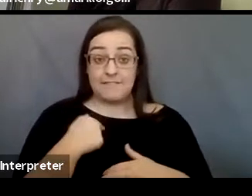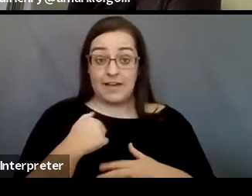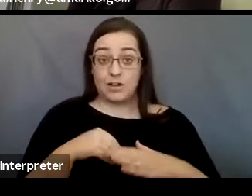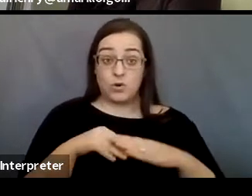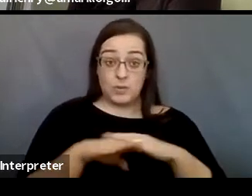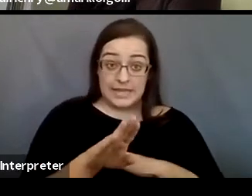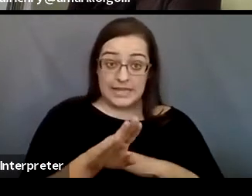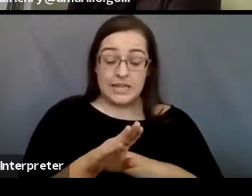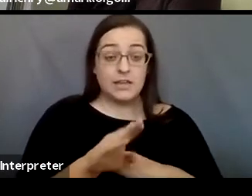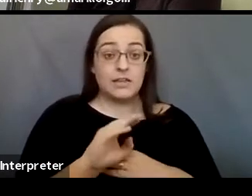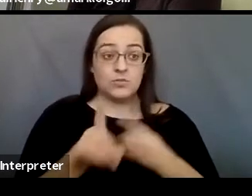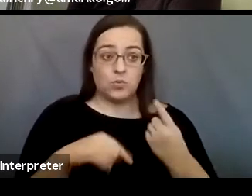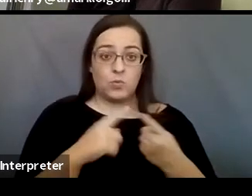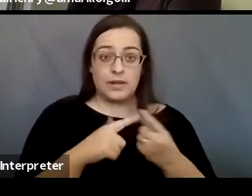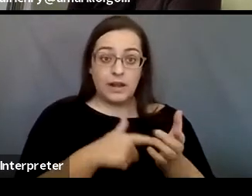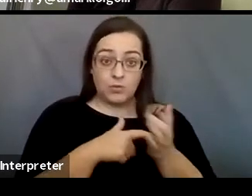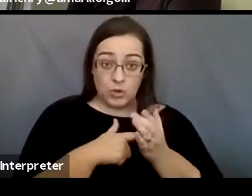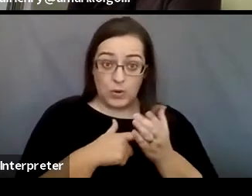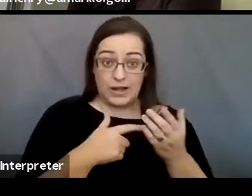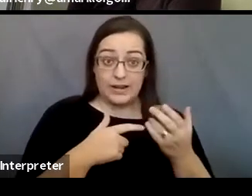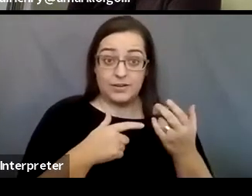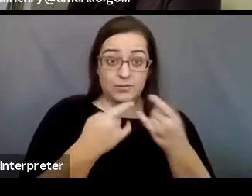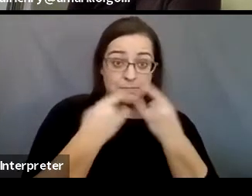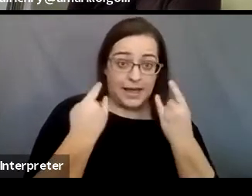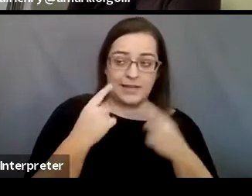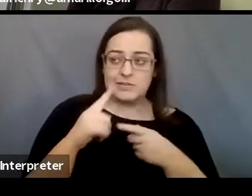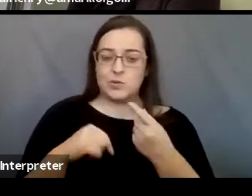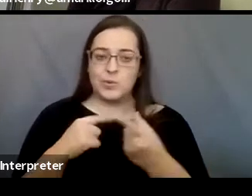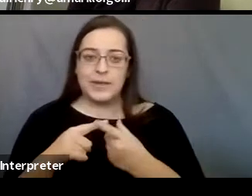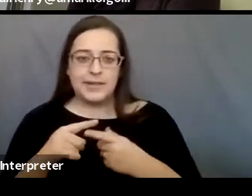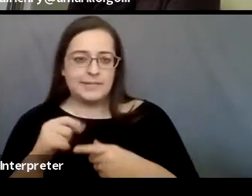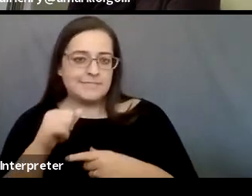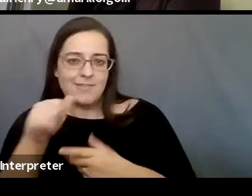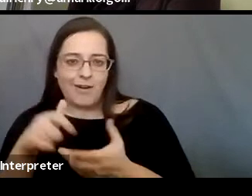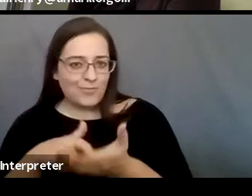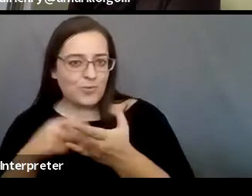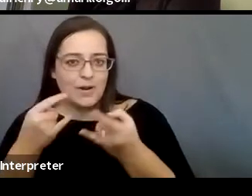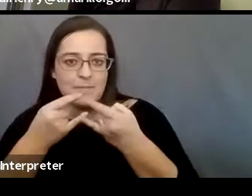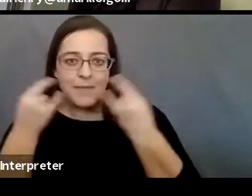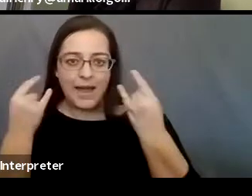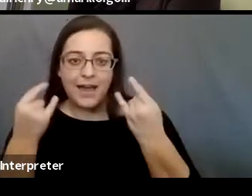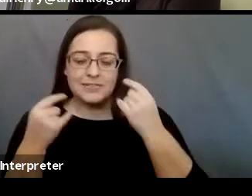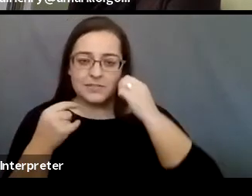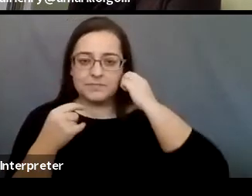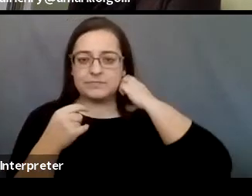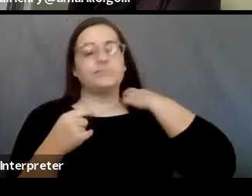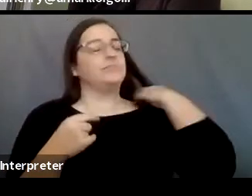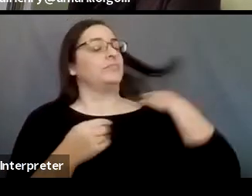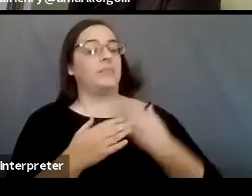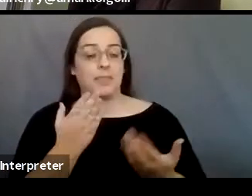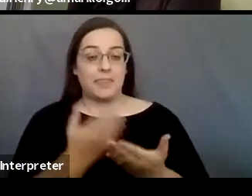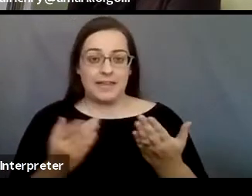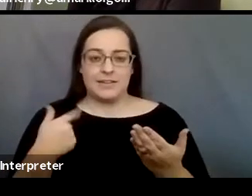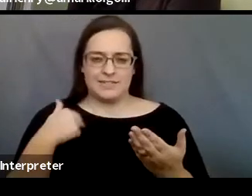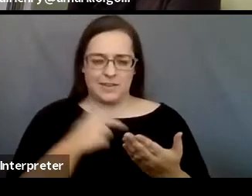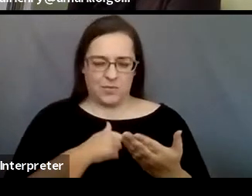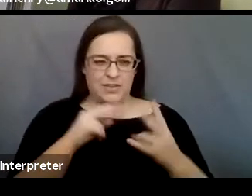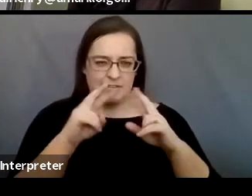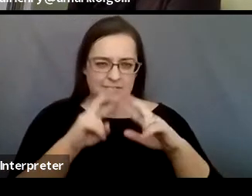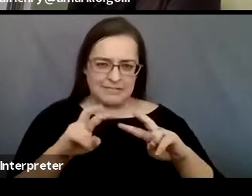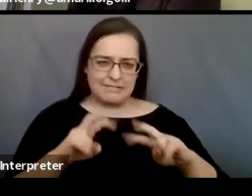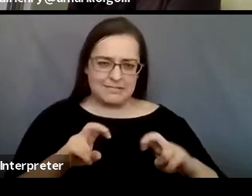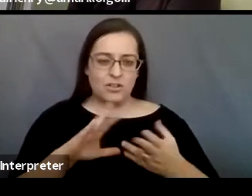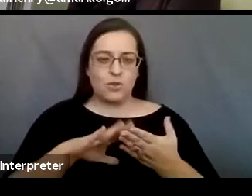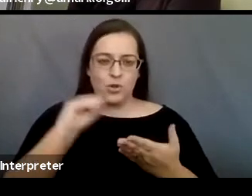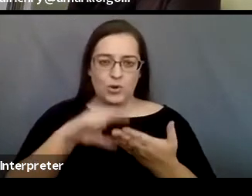you're supposed to wear a face covering when you're inside a business or when you're out and about. This is stuff that we have learned over the last number of months.